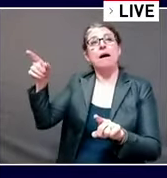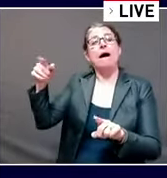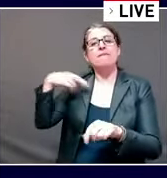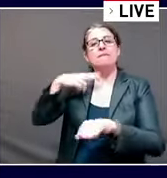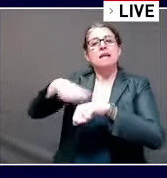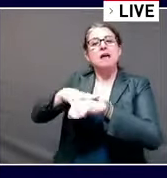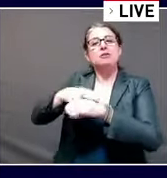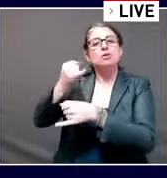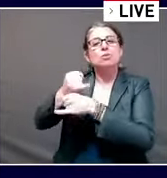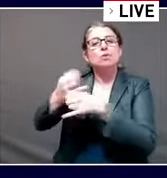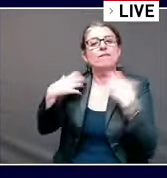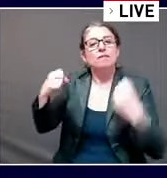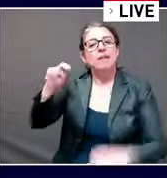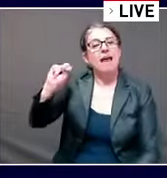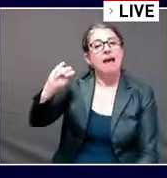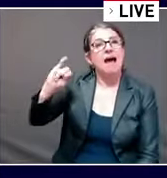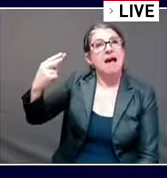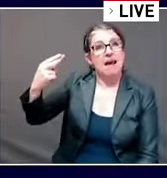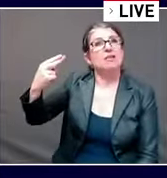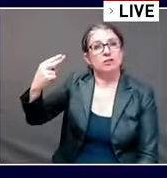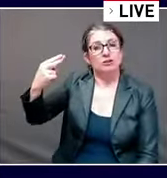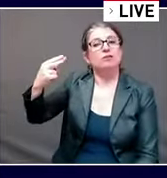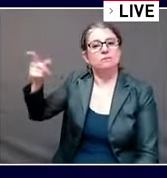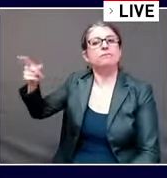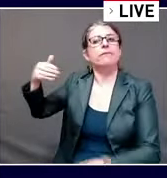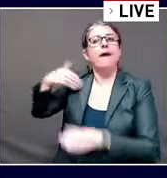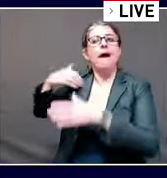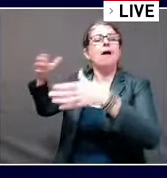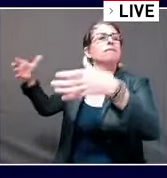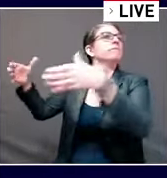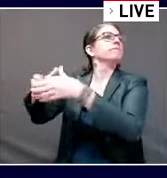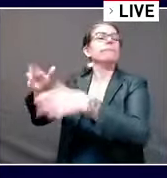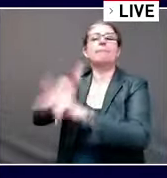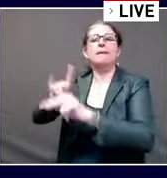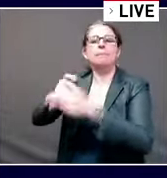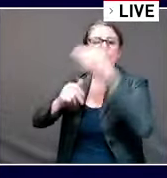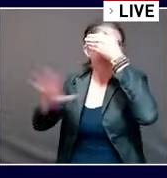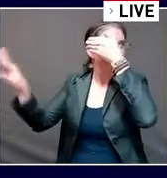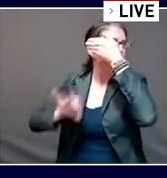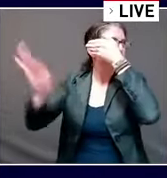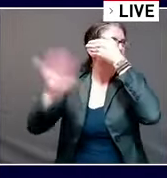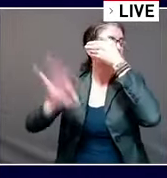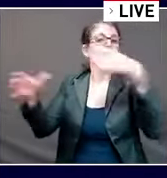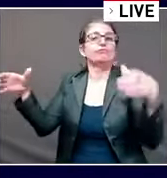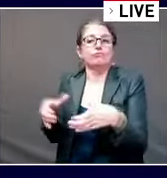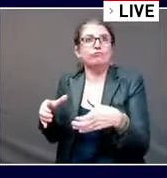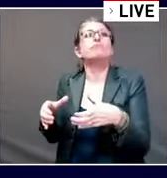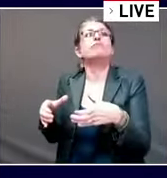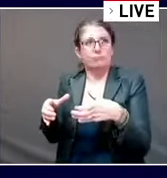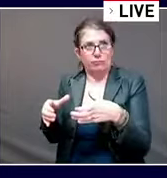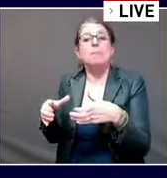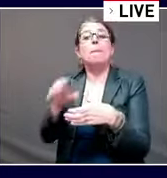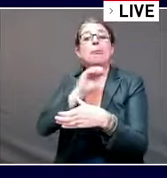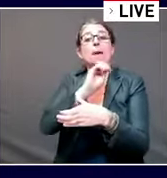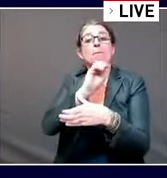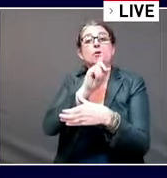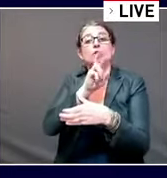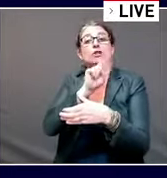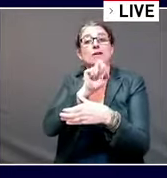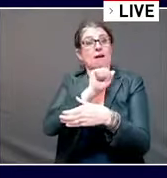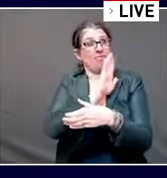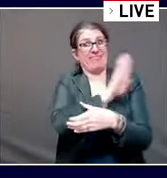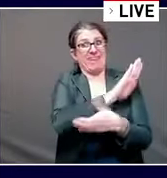ongoing trial. Based on that review conducted by the independent NIH-appointed scientists, the